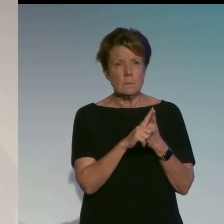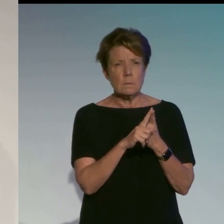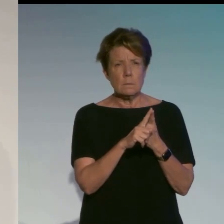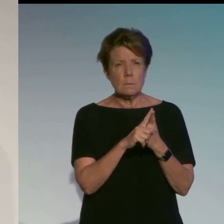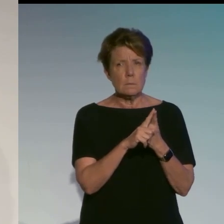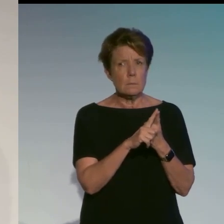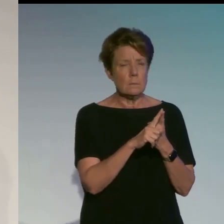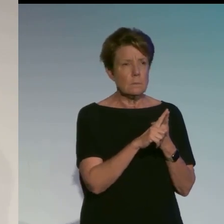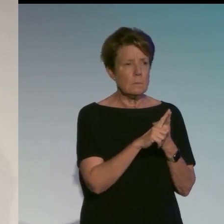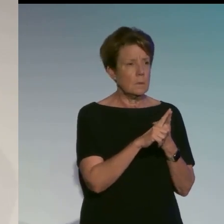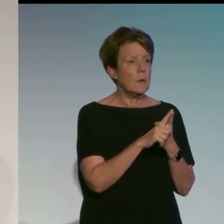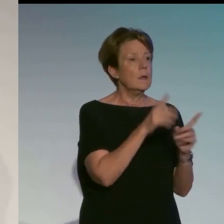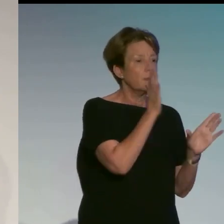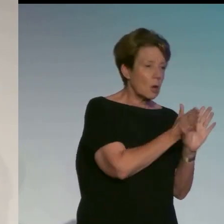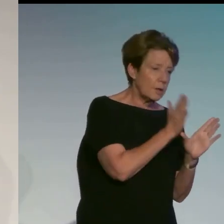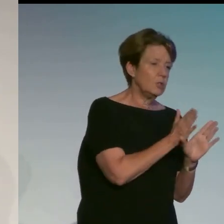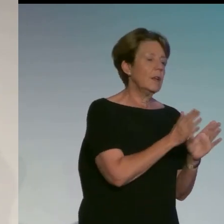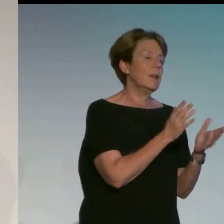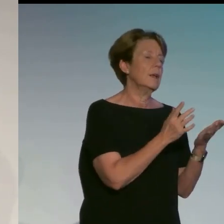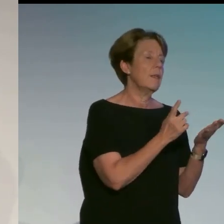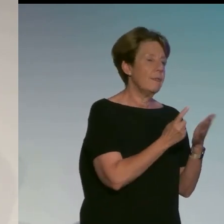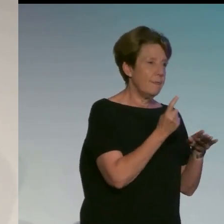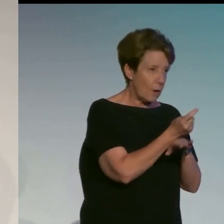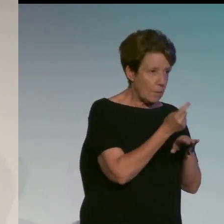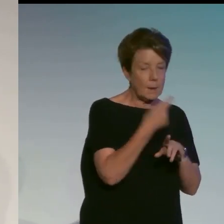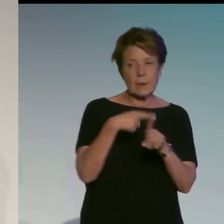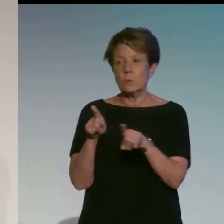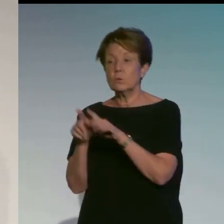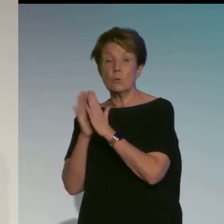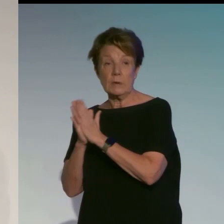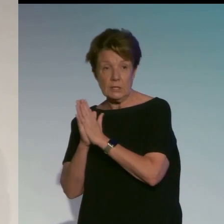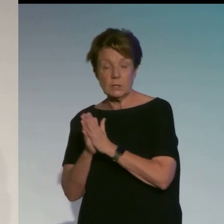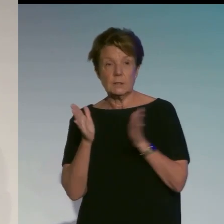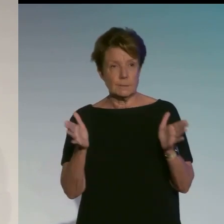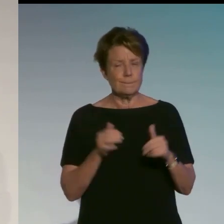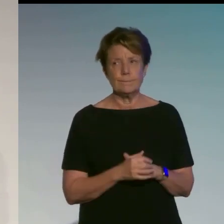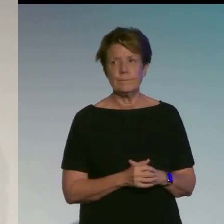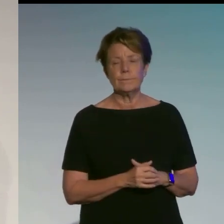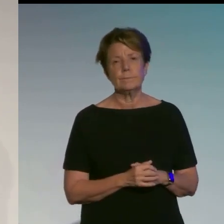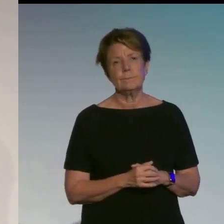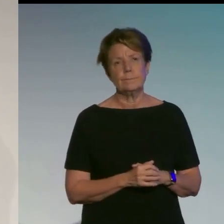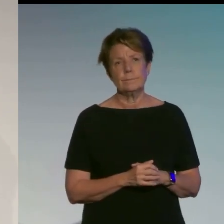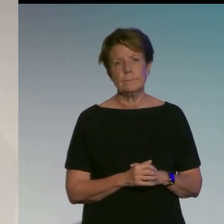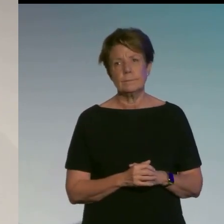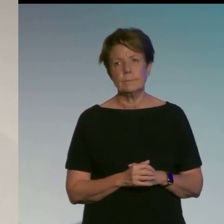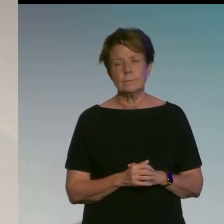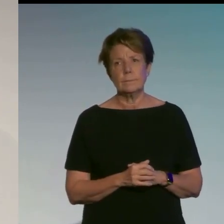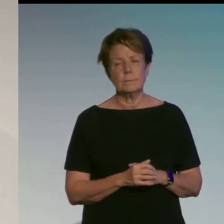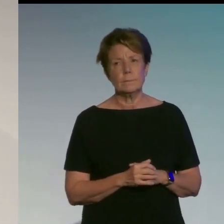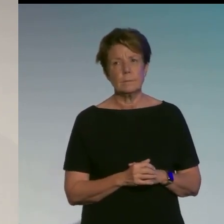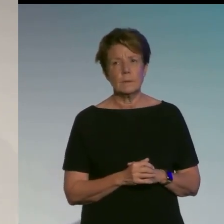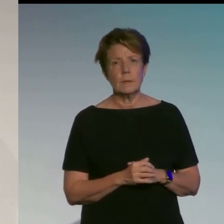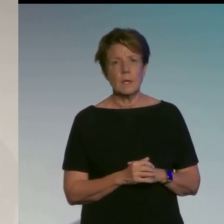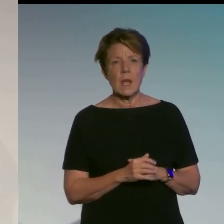psychotherapeutic and religious practices. And in Hungary, there isn't really an